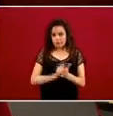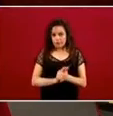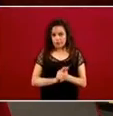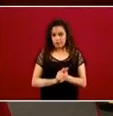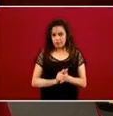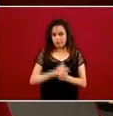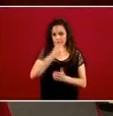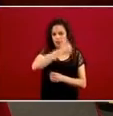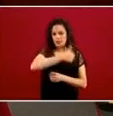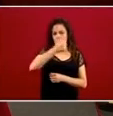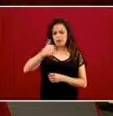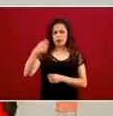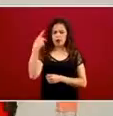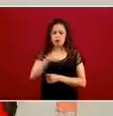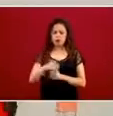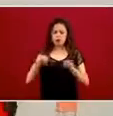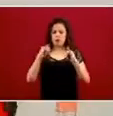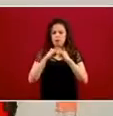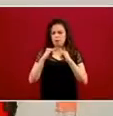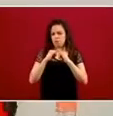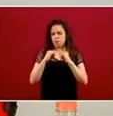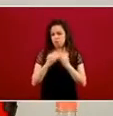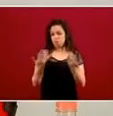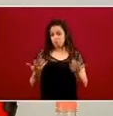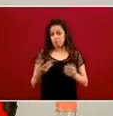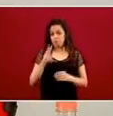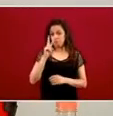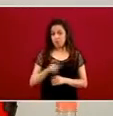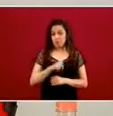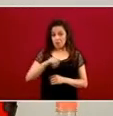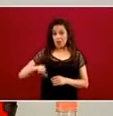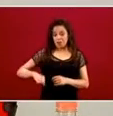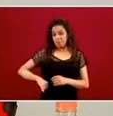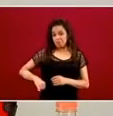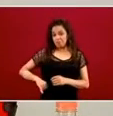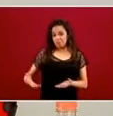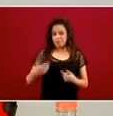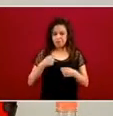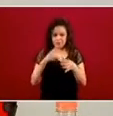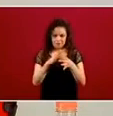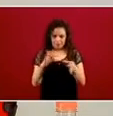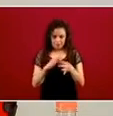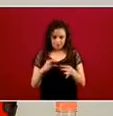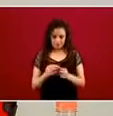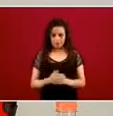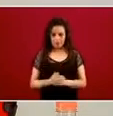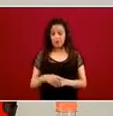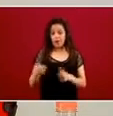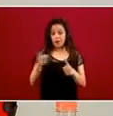Now, this sector-based training that we are designing